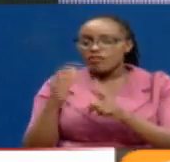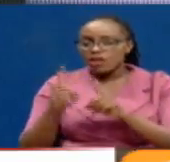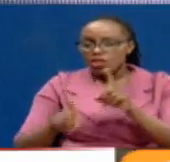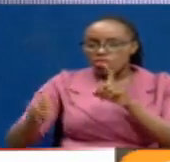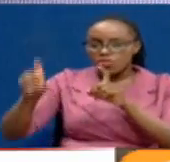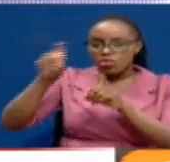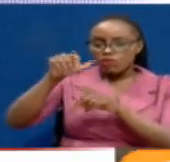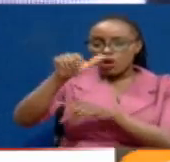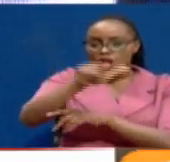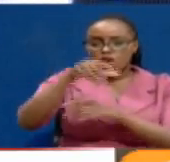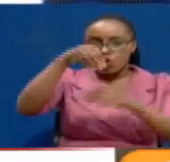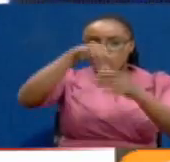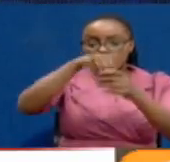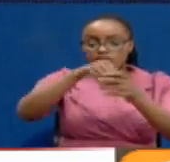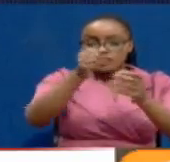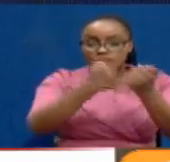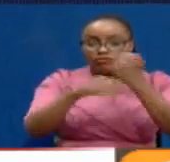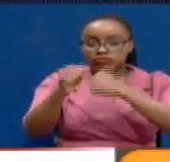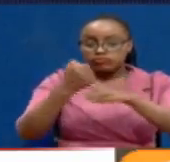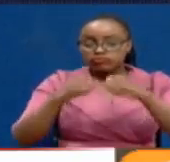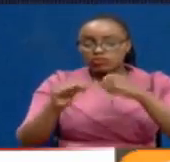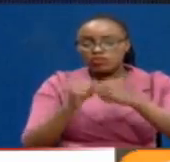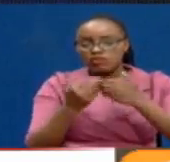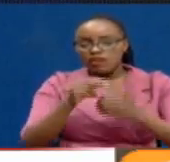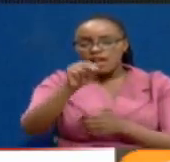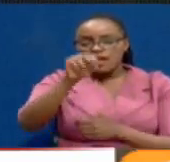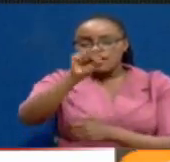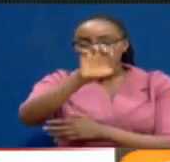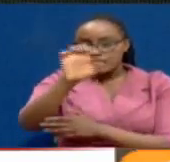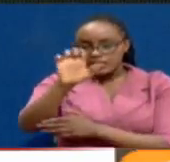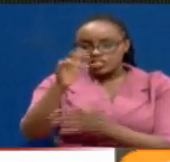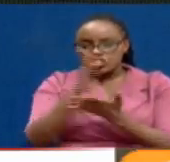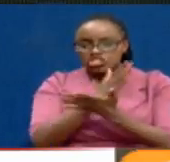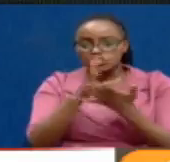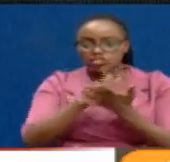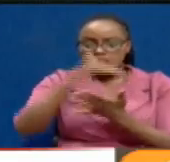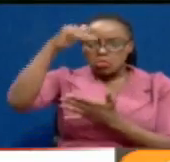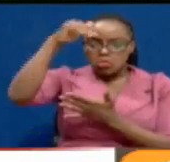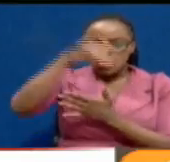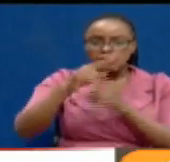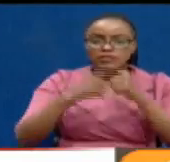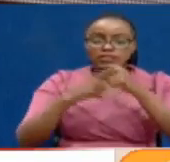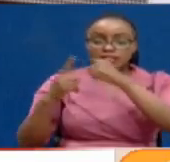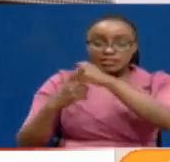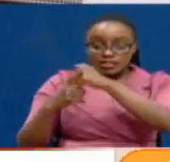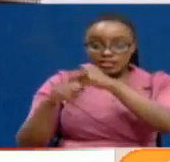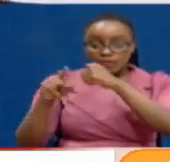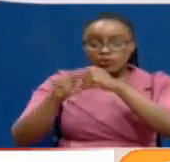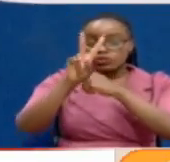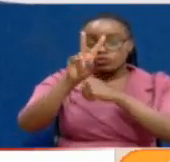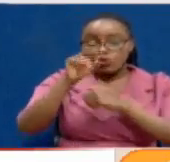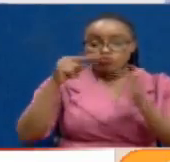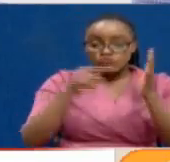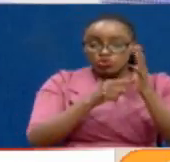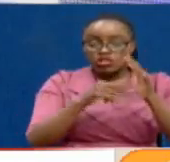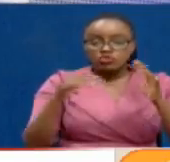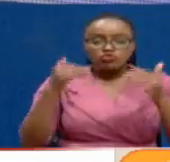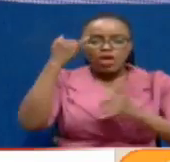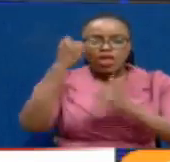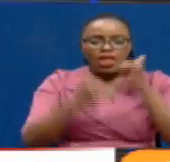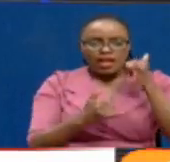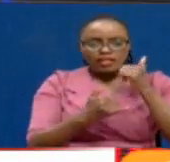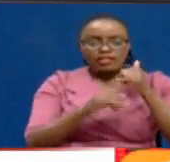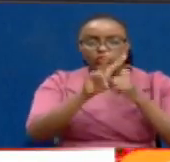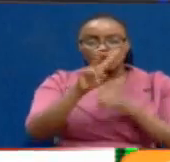increase in local investor activity, the benchmark NSE 20 share was still down 66.82 points to close the day at